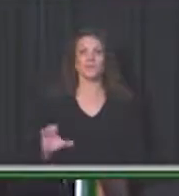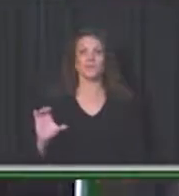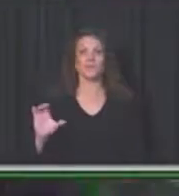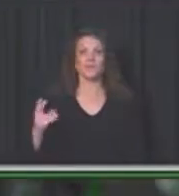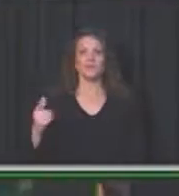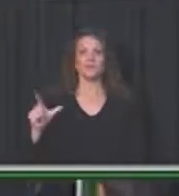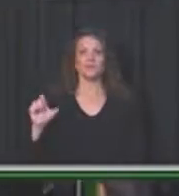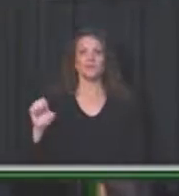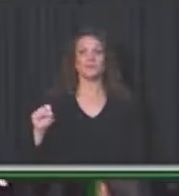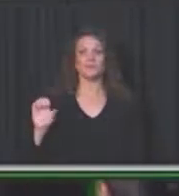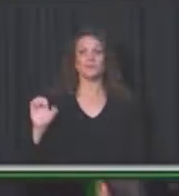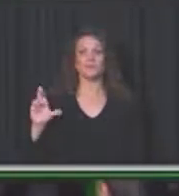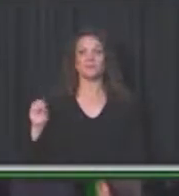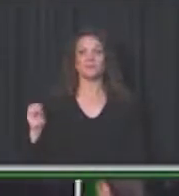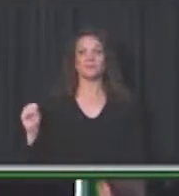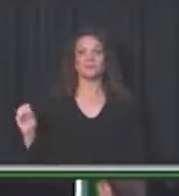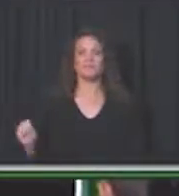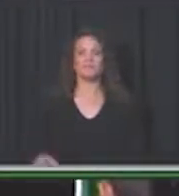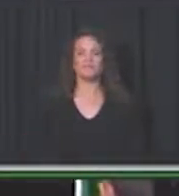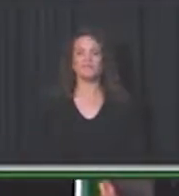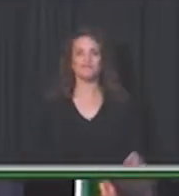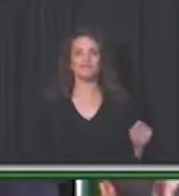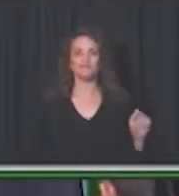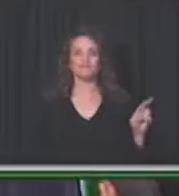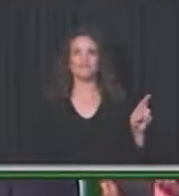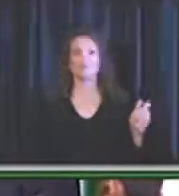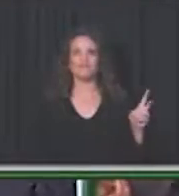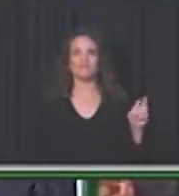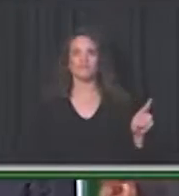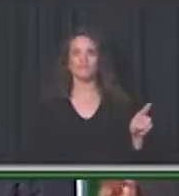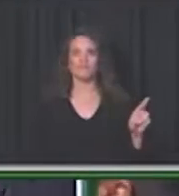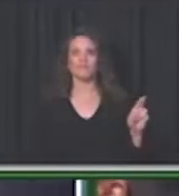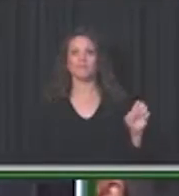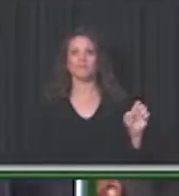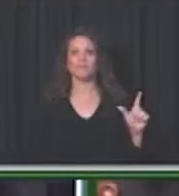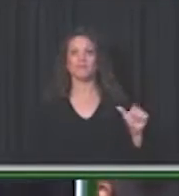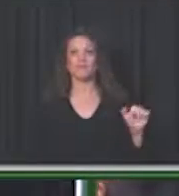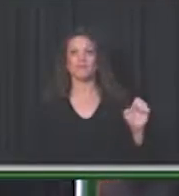Charles Cross. Trevor Uletta.